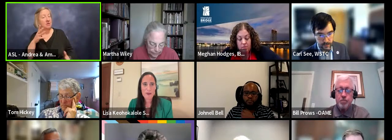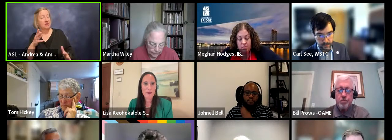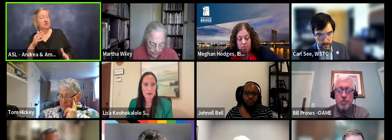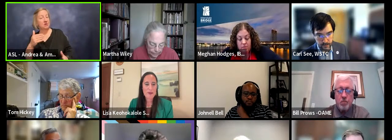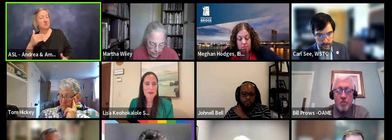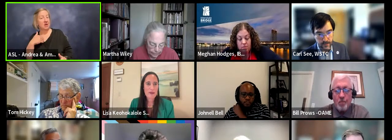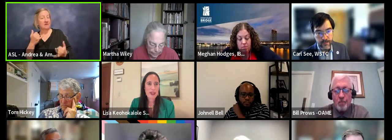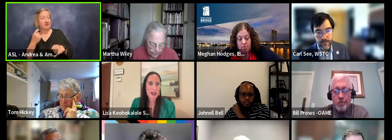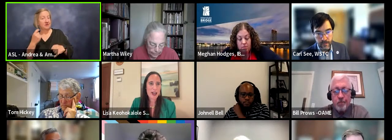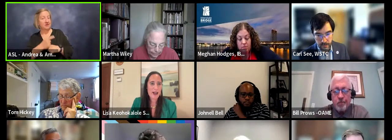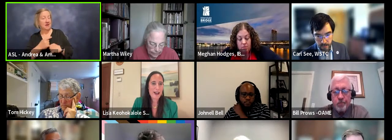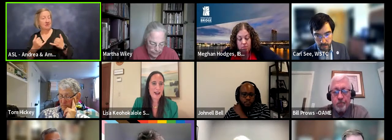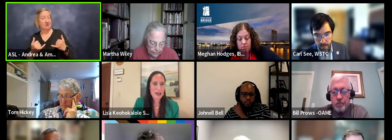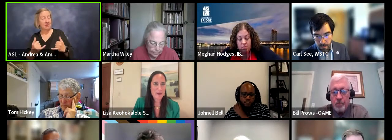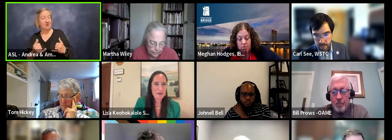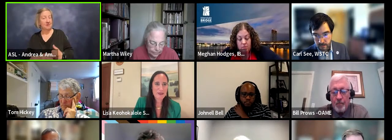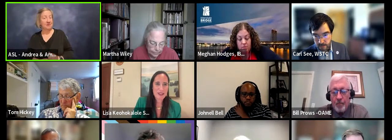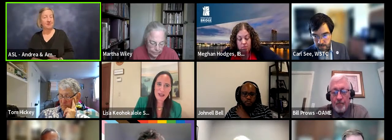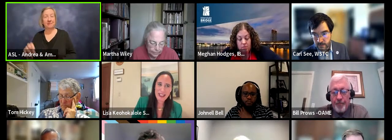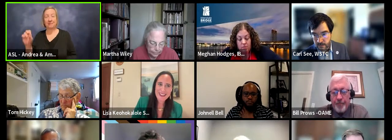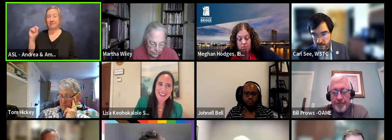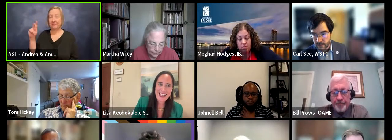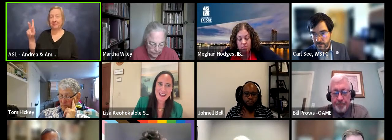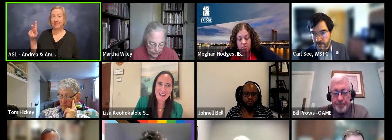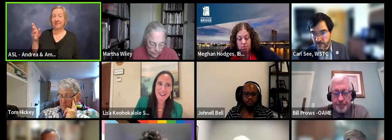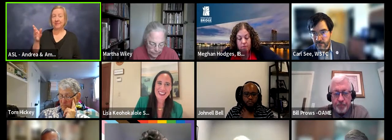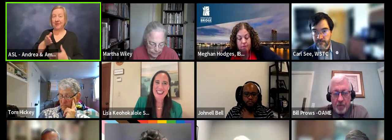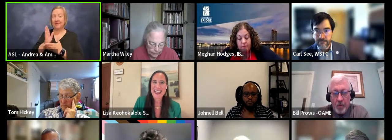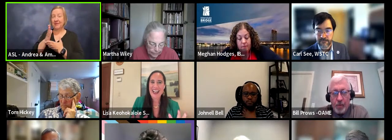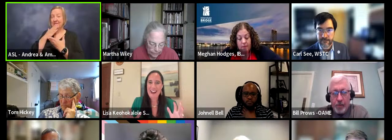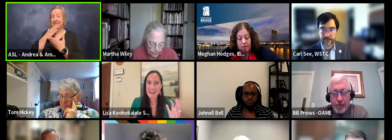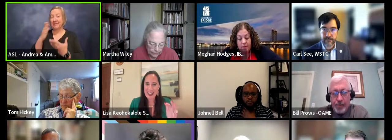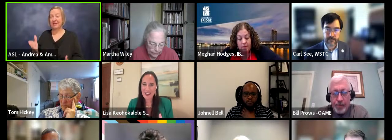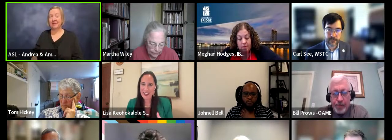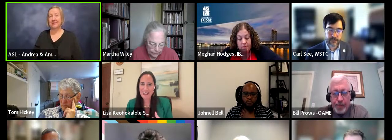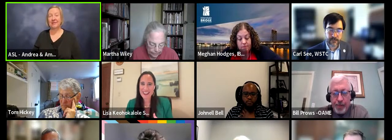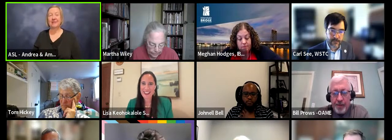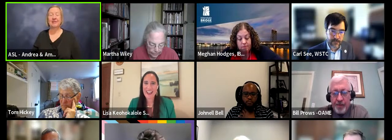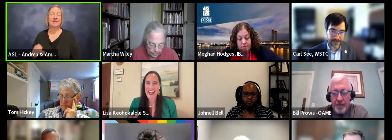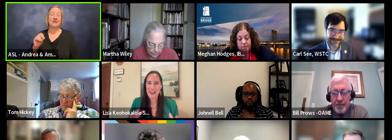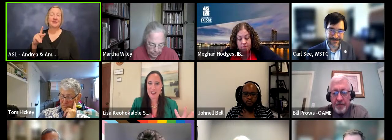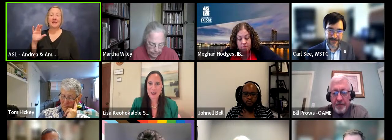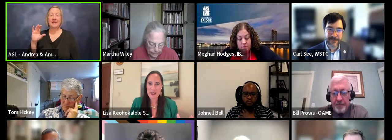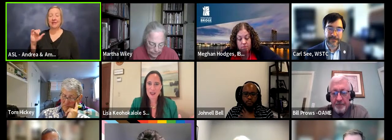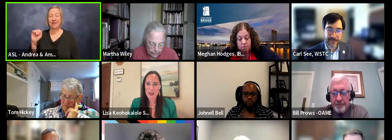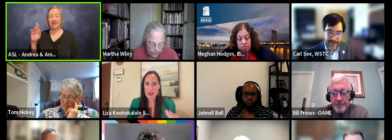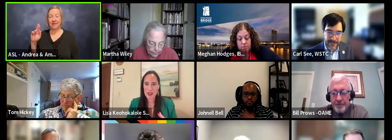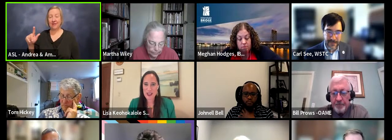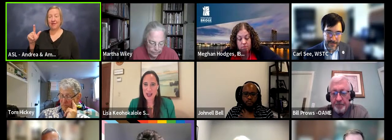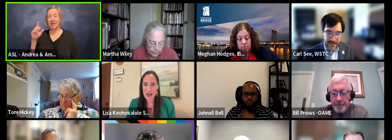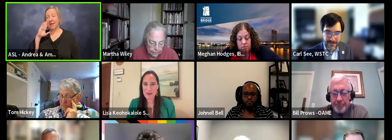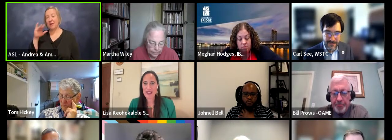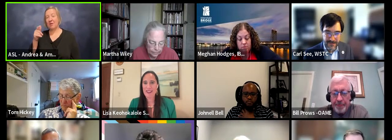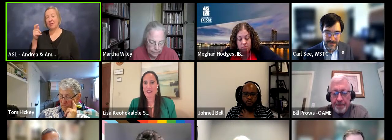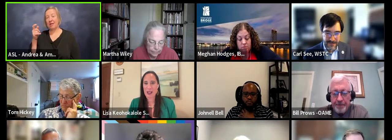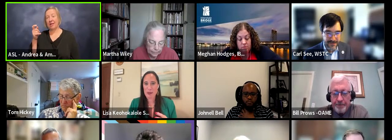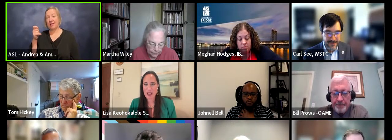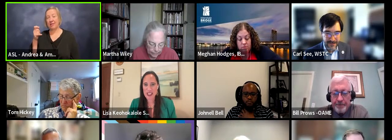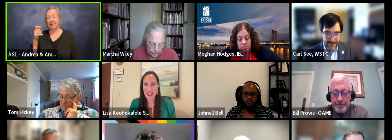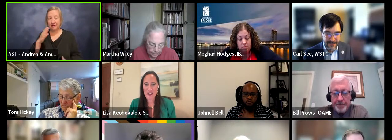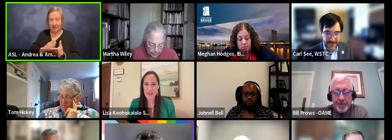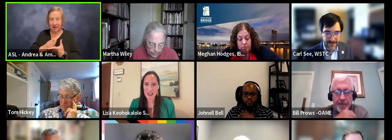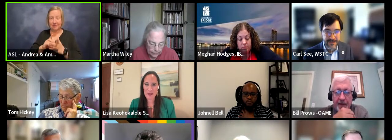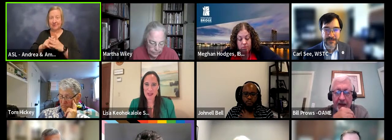for today at the moment too. Okay, all right. Thank you. Okay, Carl. I know this is a little start and stop.